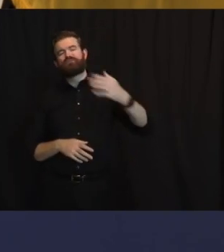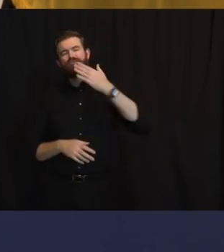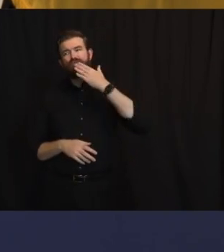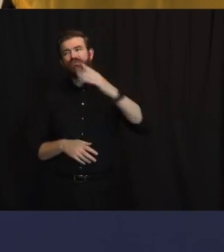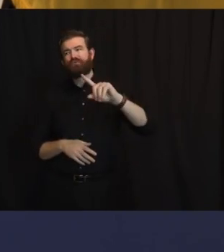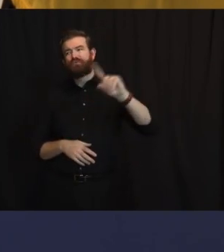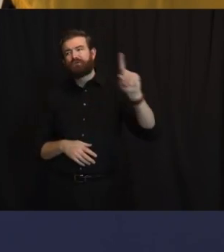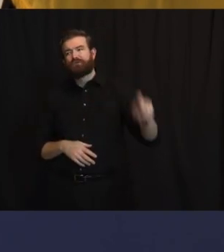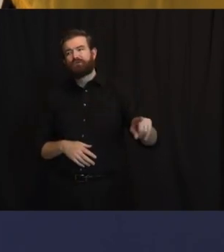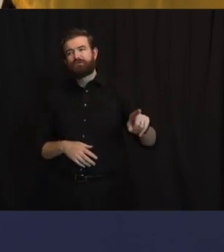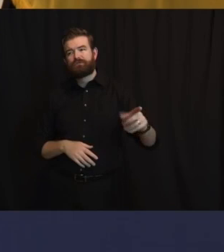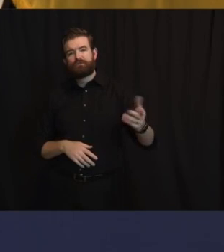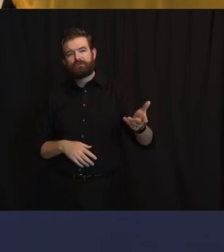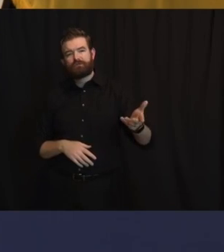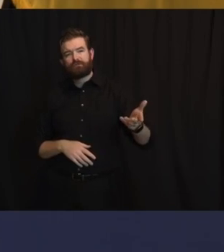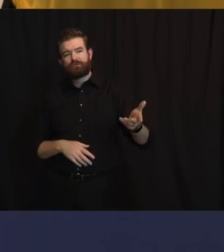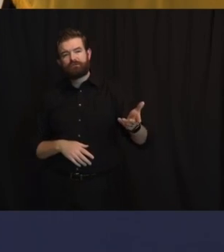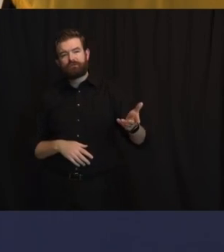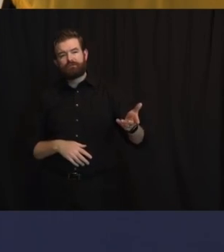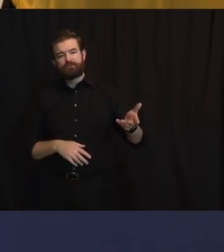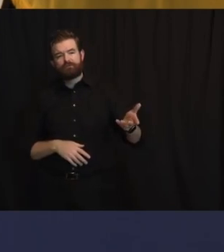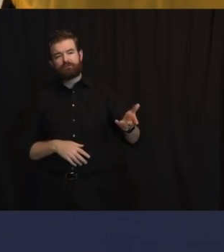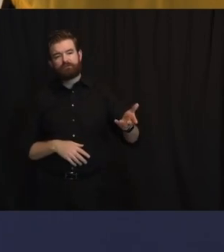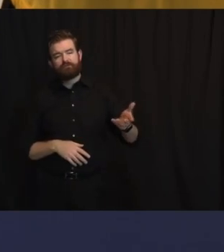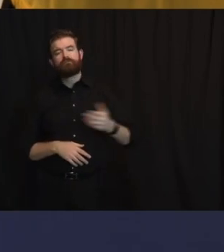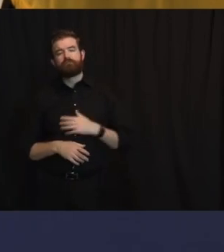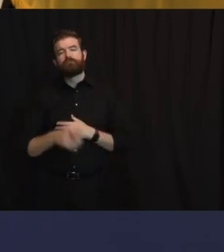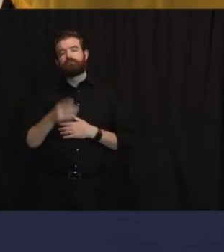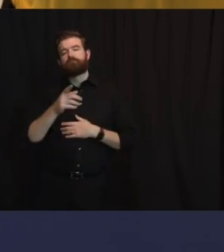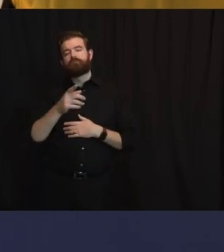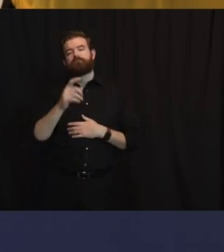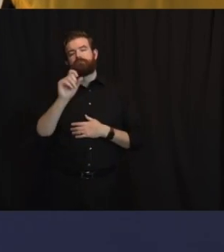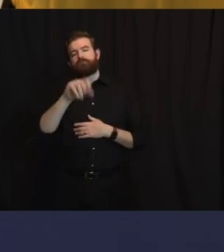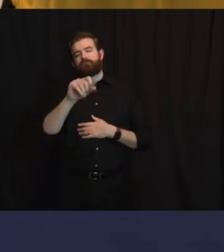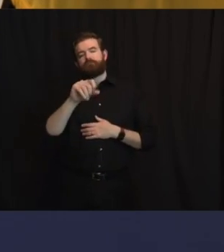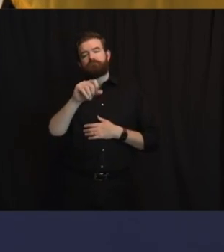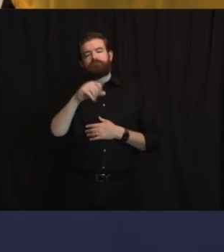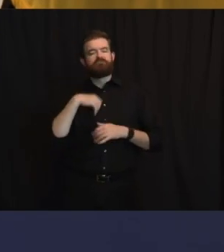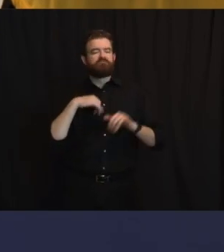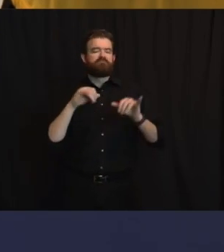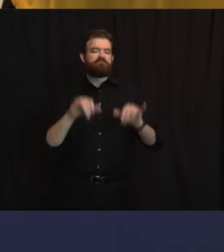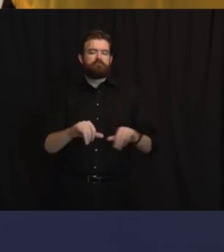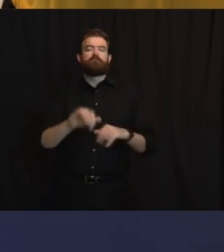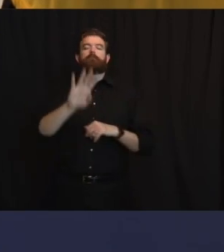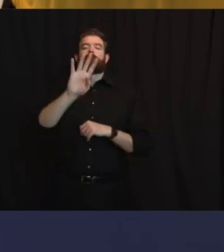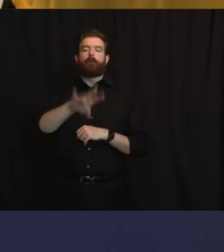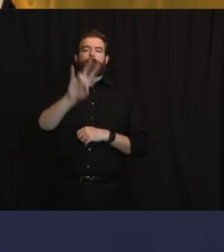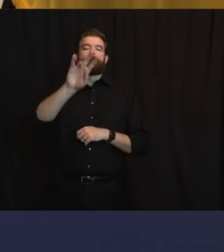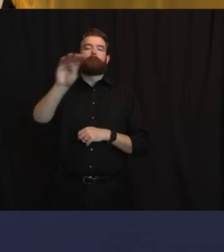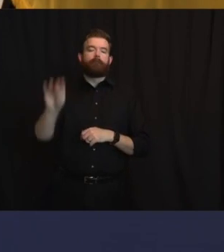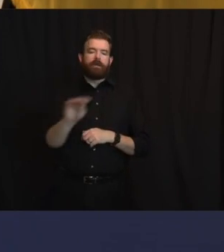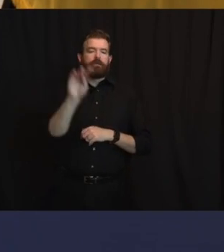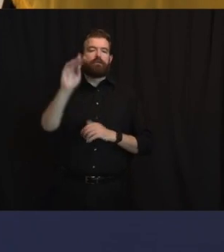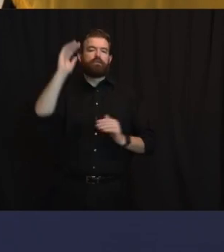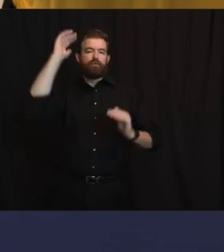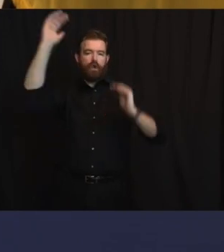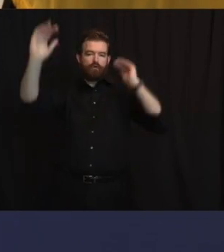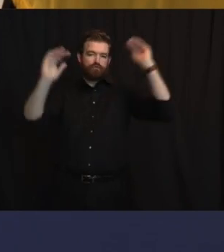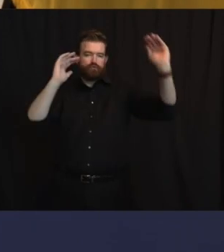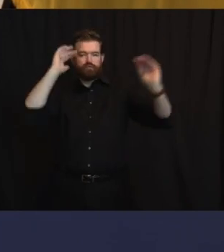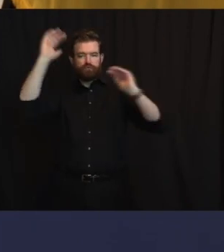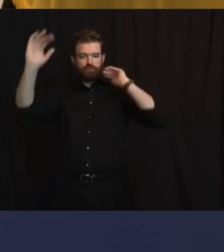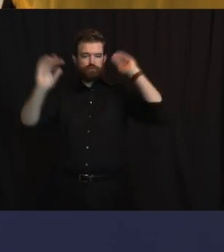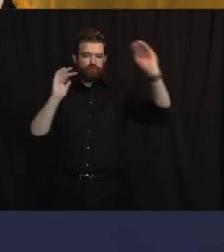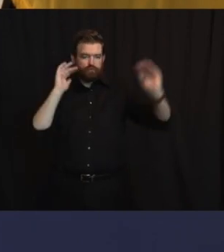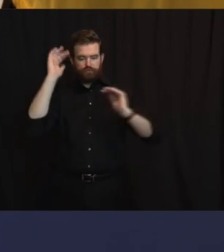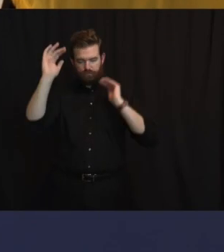We're going to stick with our initial objective, which is to get to 4.7. And then I think once we get to 4.7, and we will get there, and again, more